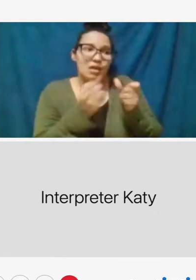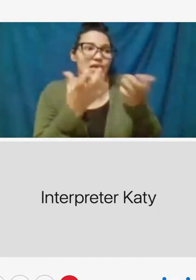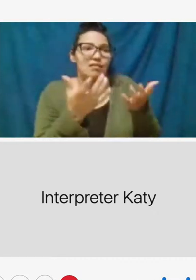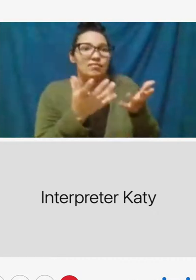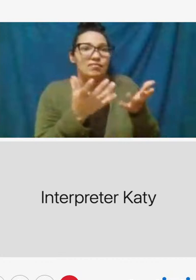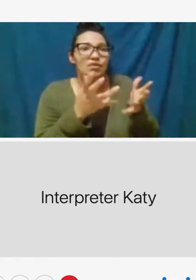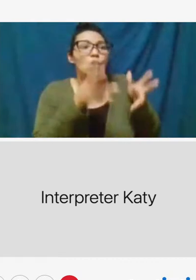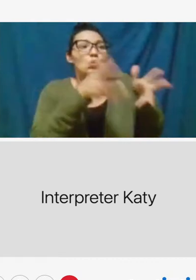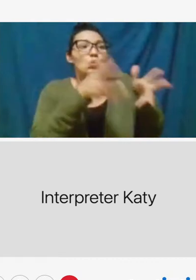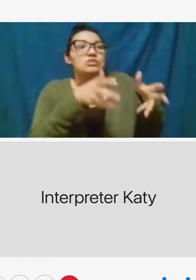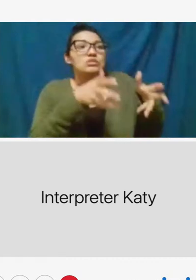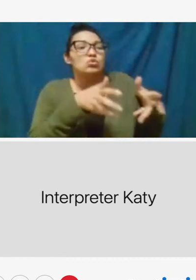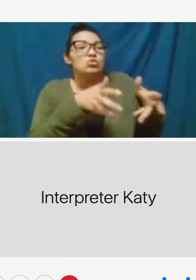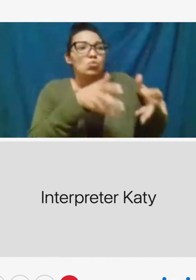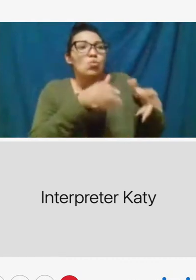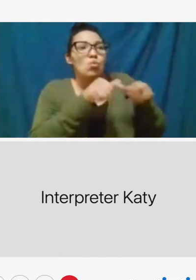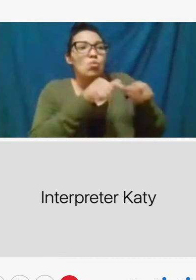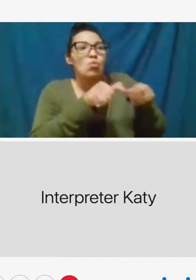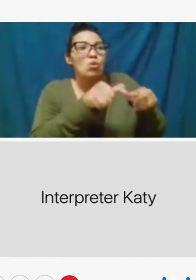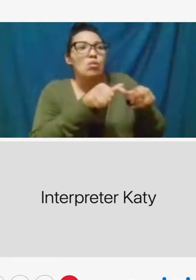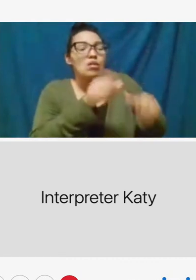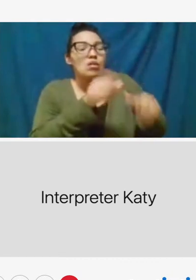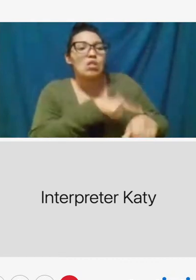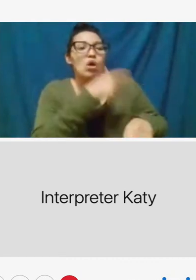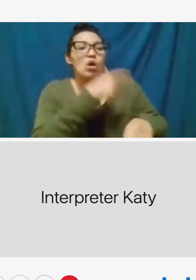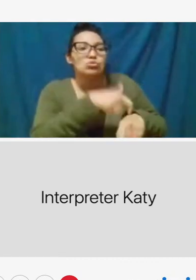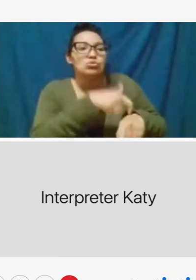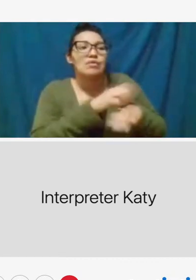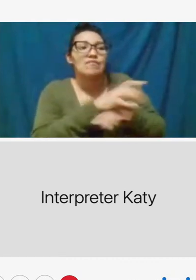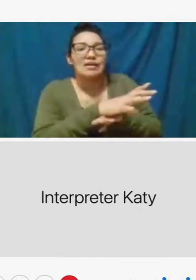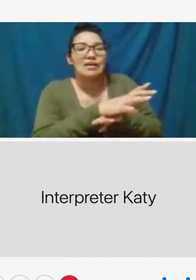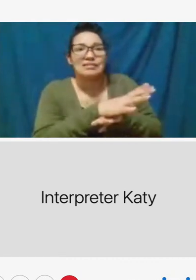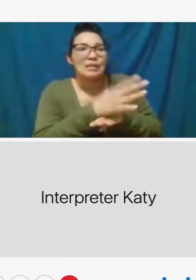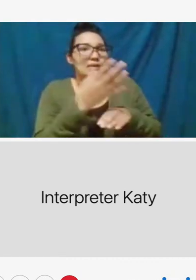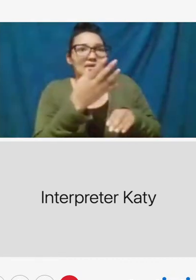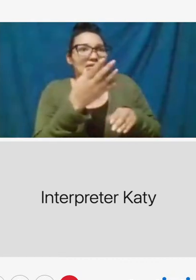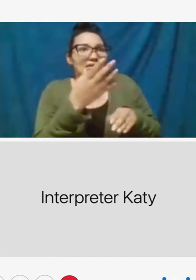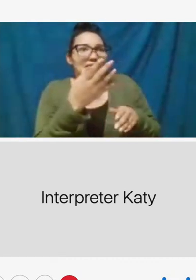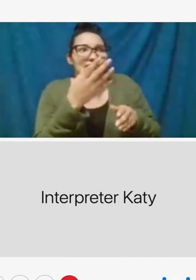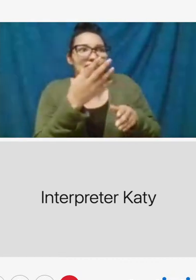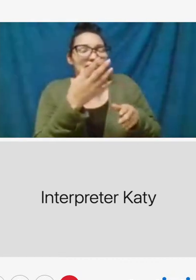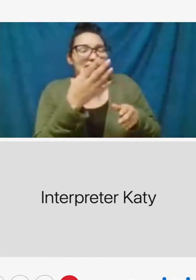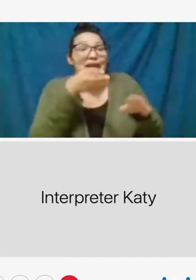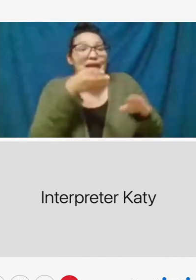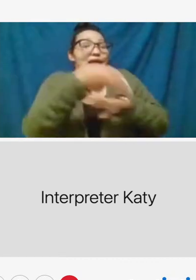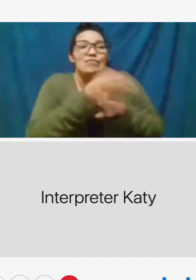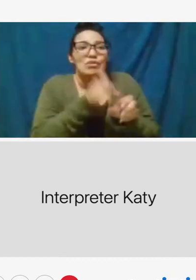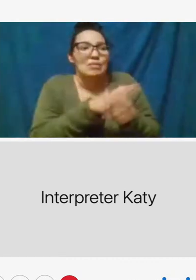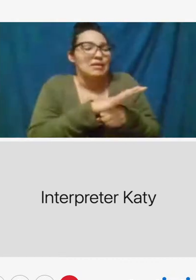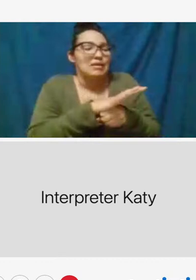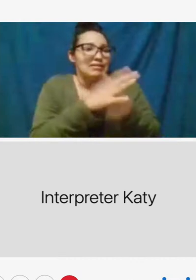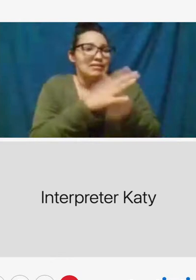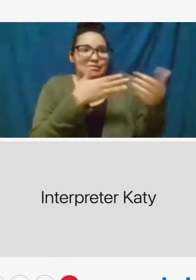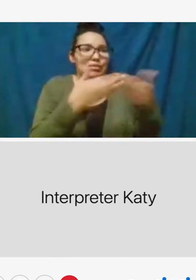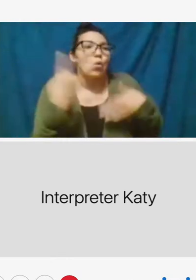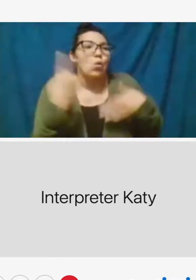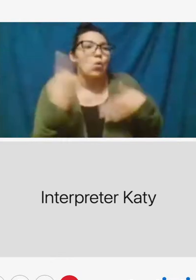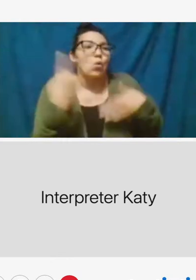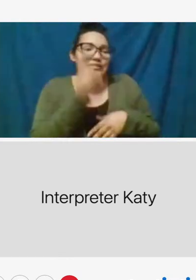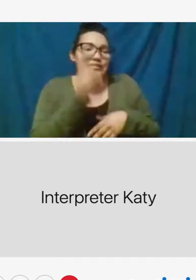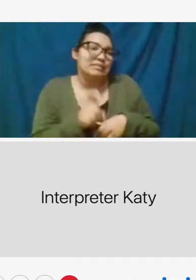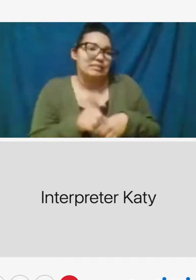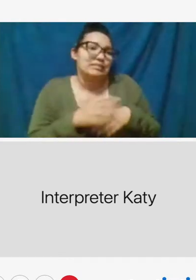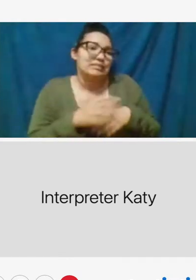effects long after this pandemic is over there's always going to be the need